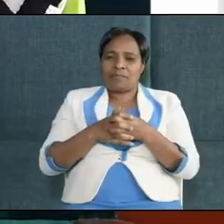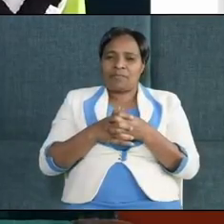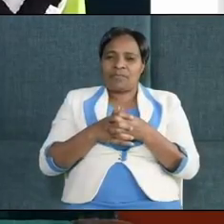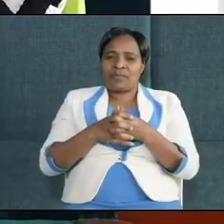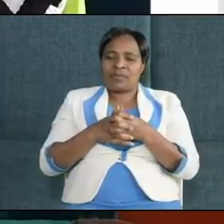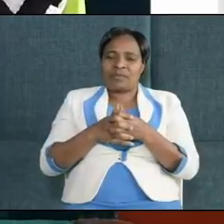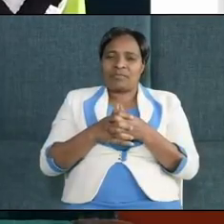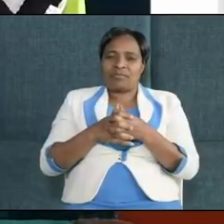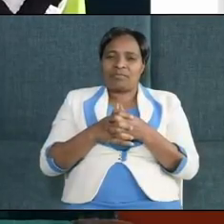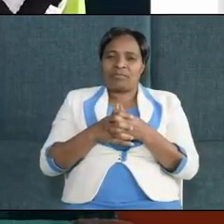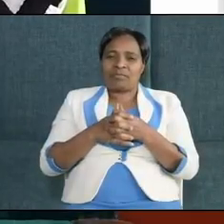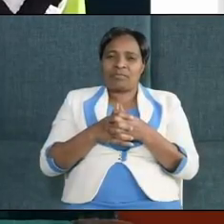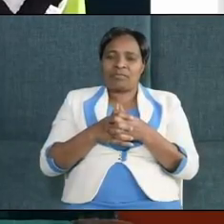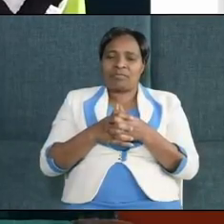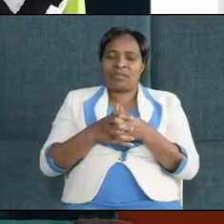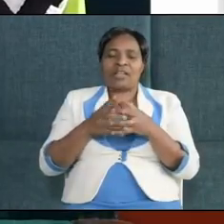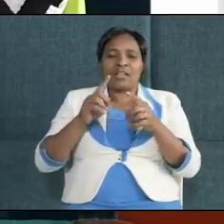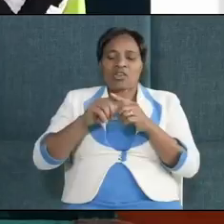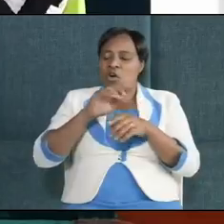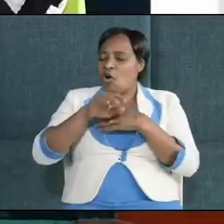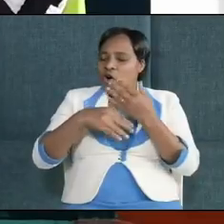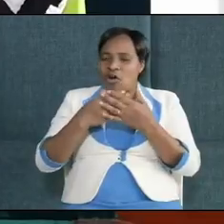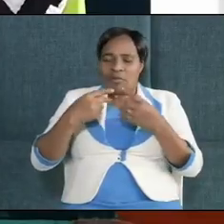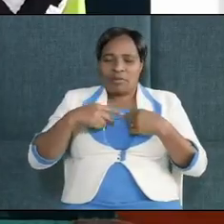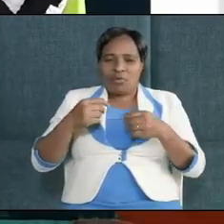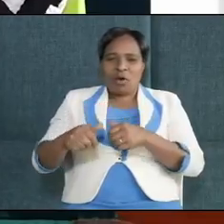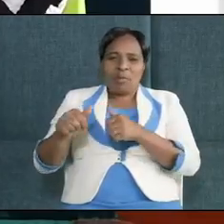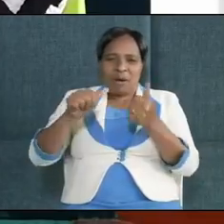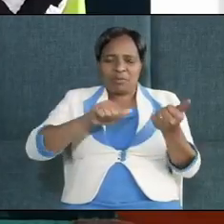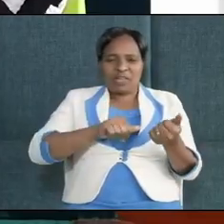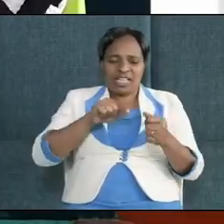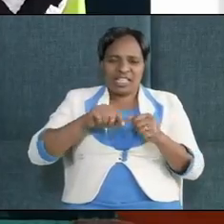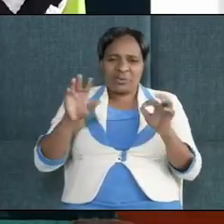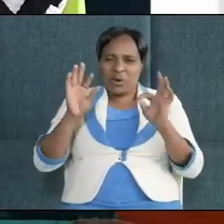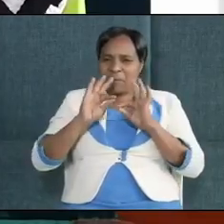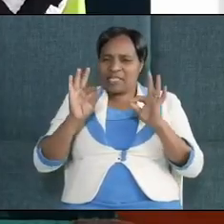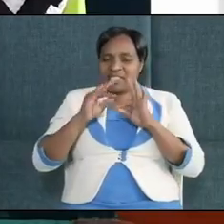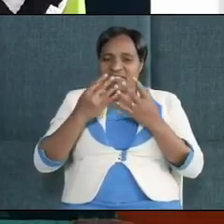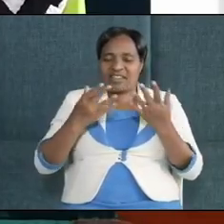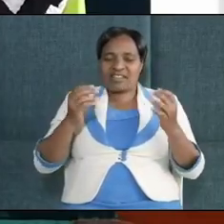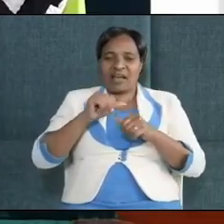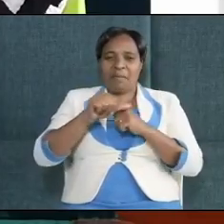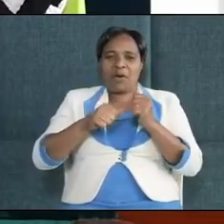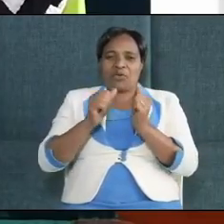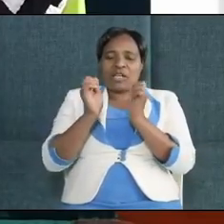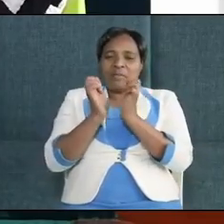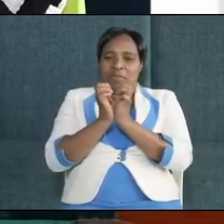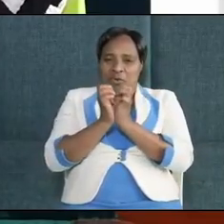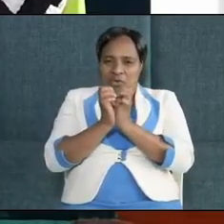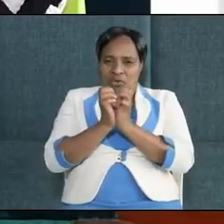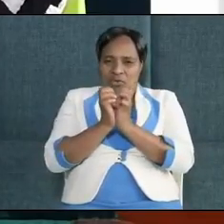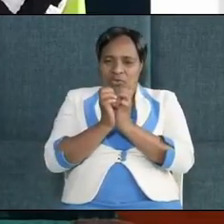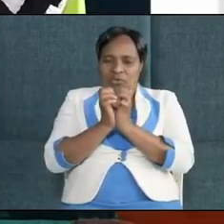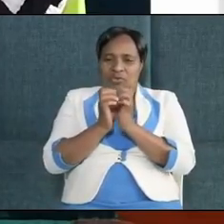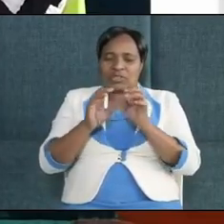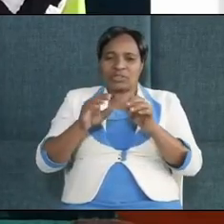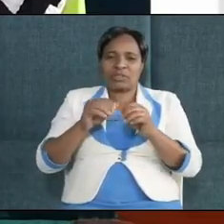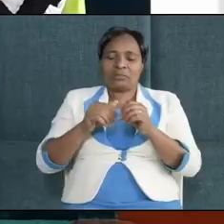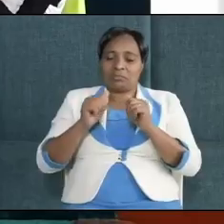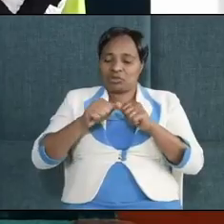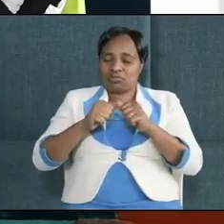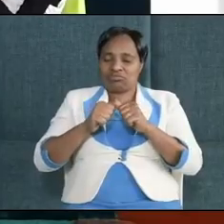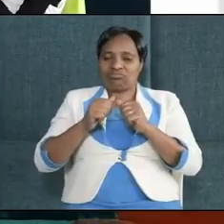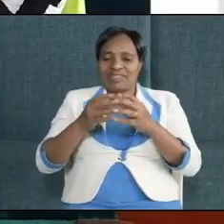believed in God and they were baptized. Do you know the most amazing thing about Paul? Was he discouraged when they refused to accept